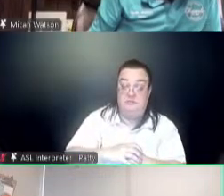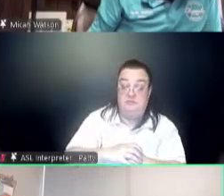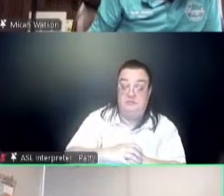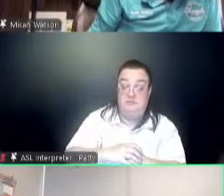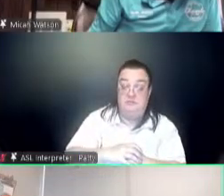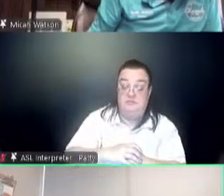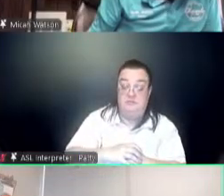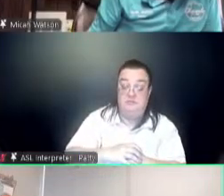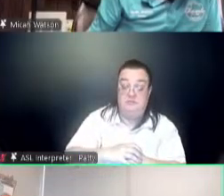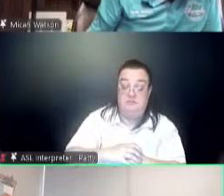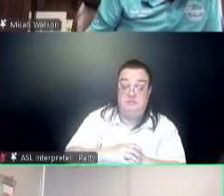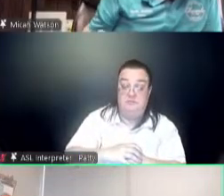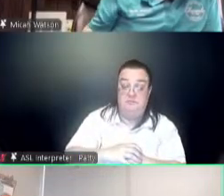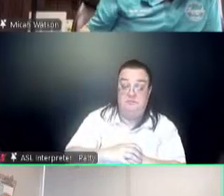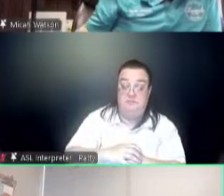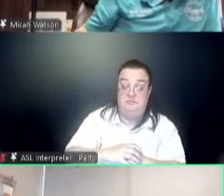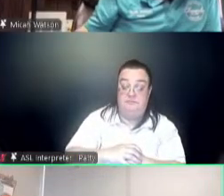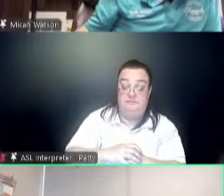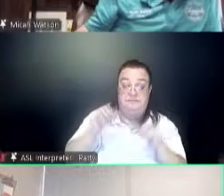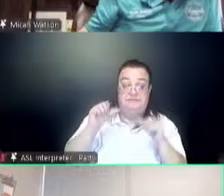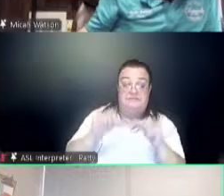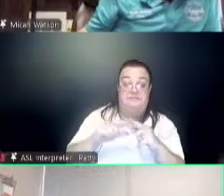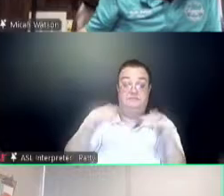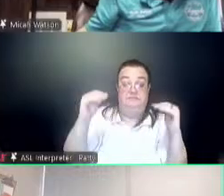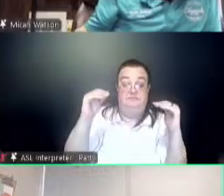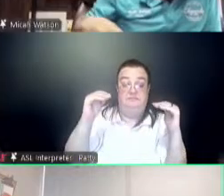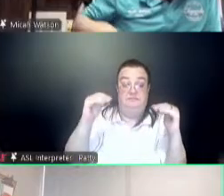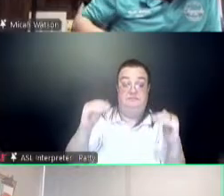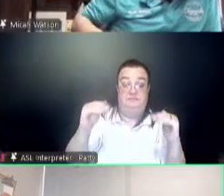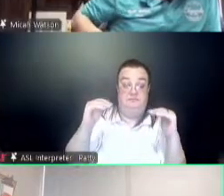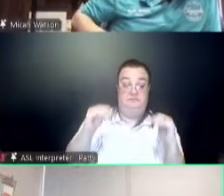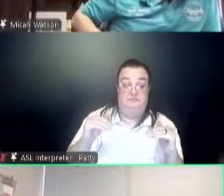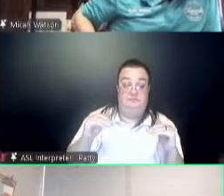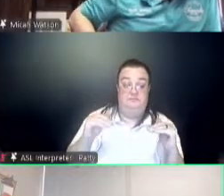As we continue to move down this line,